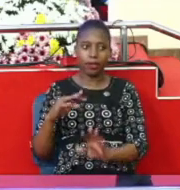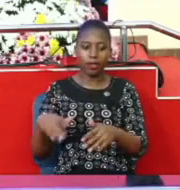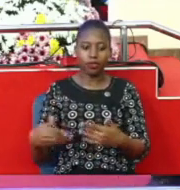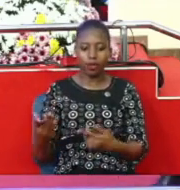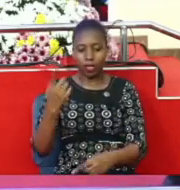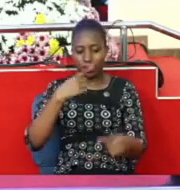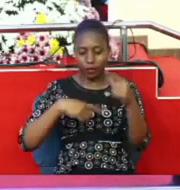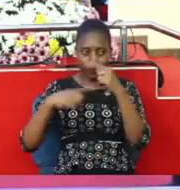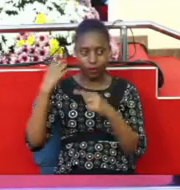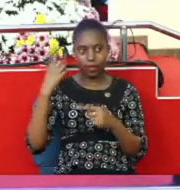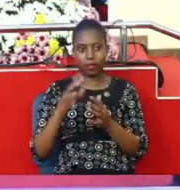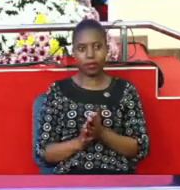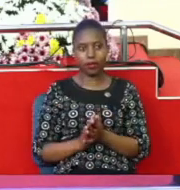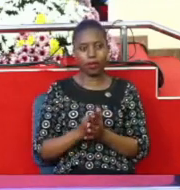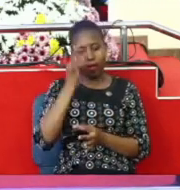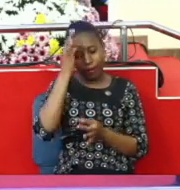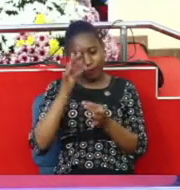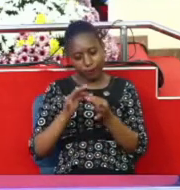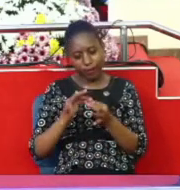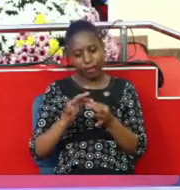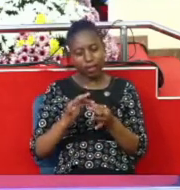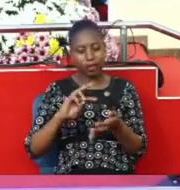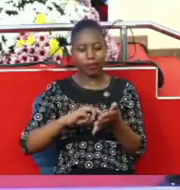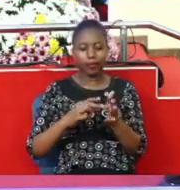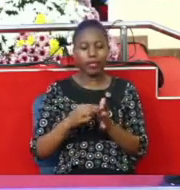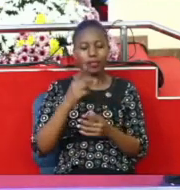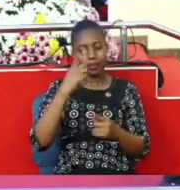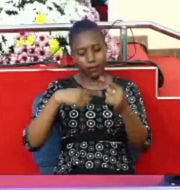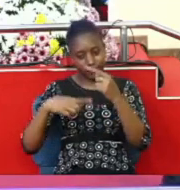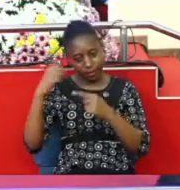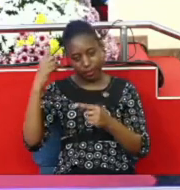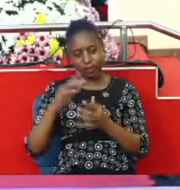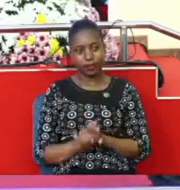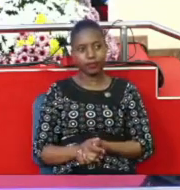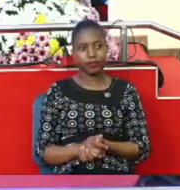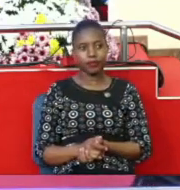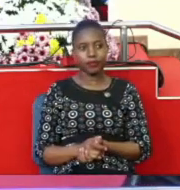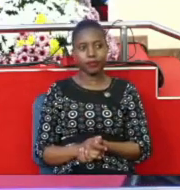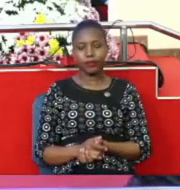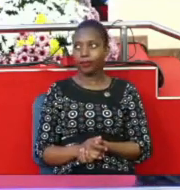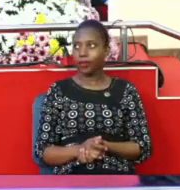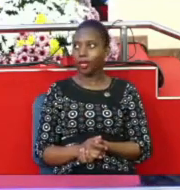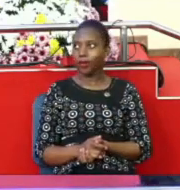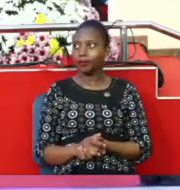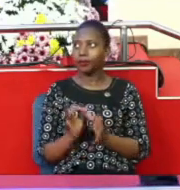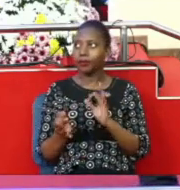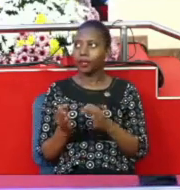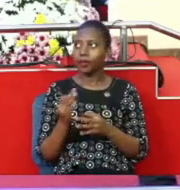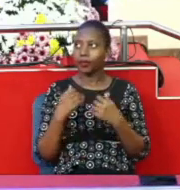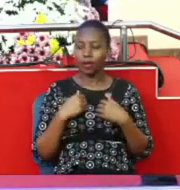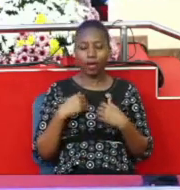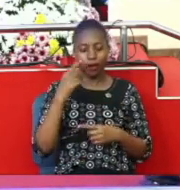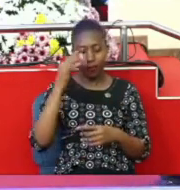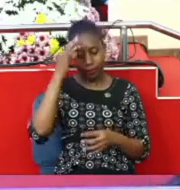Faith is the victory. Let me say again, faith is the victory. If you have faith in God, even over